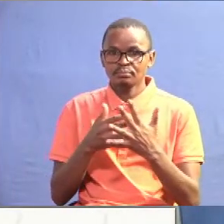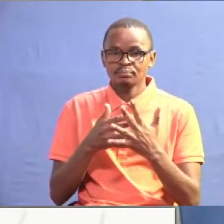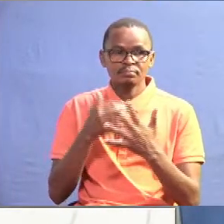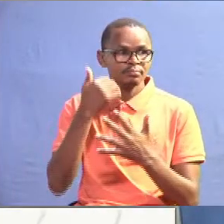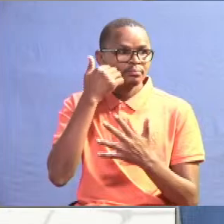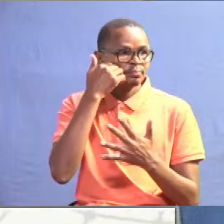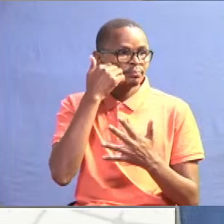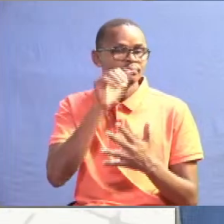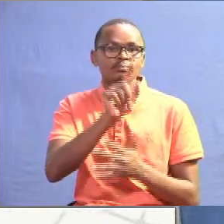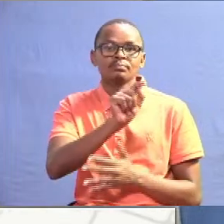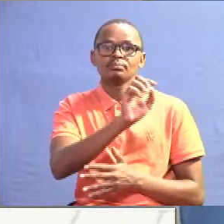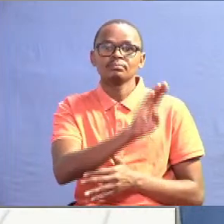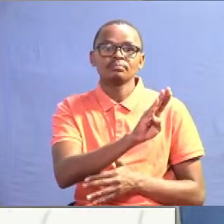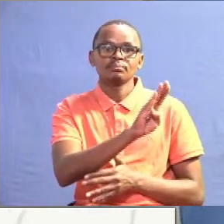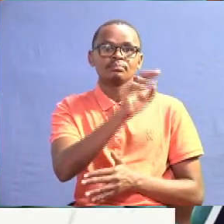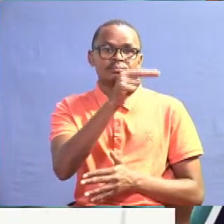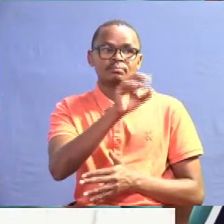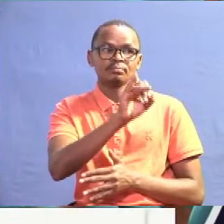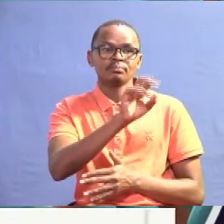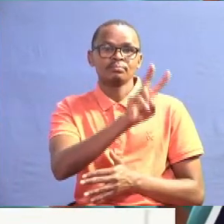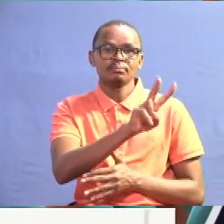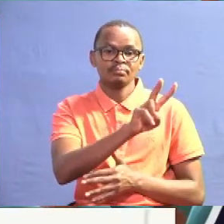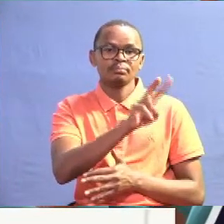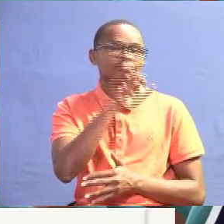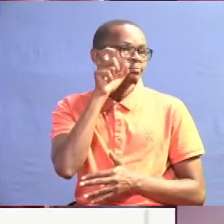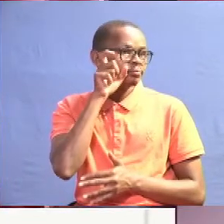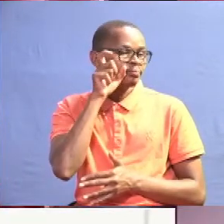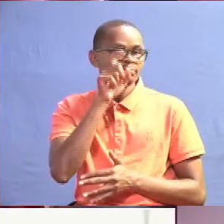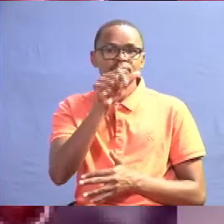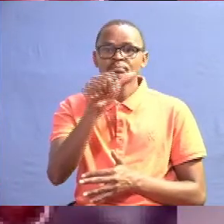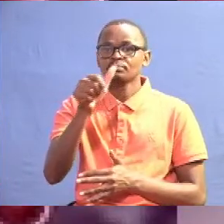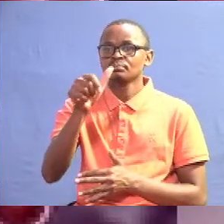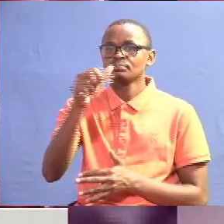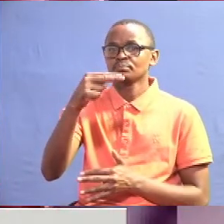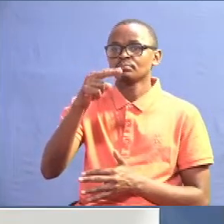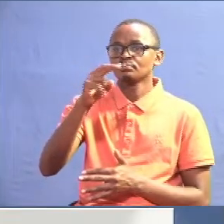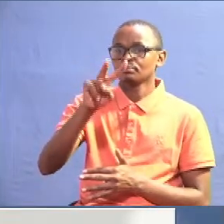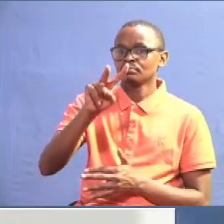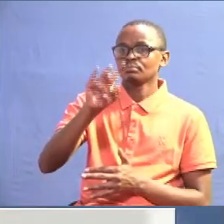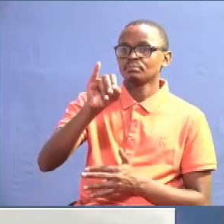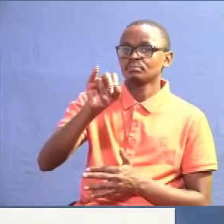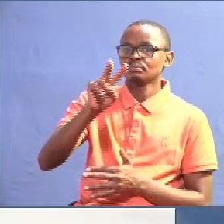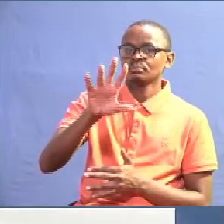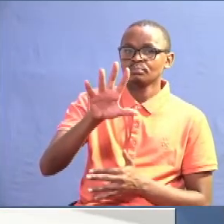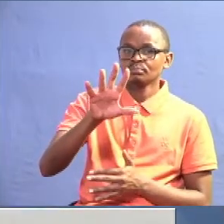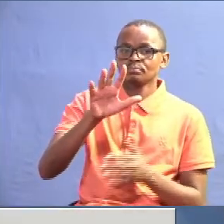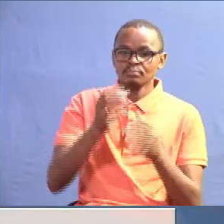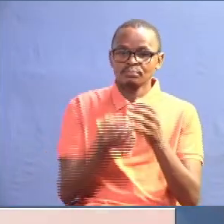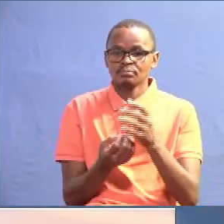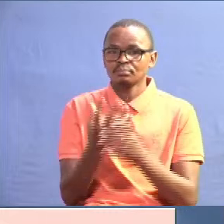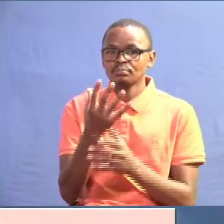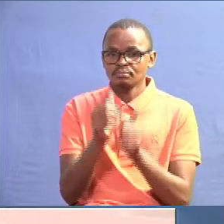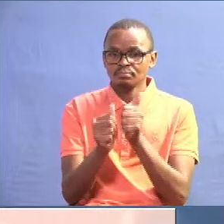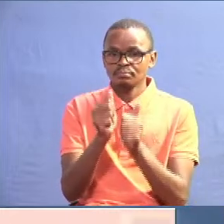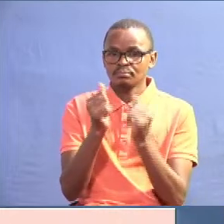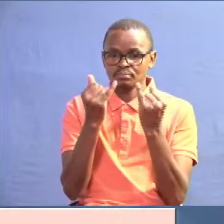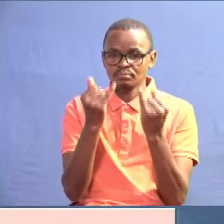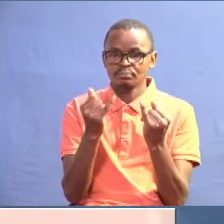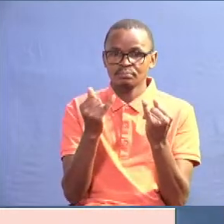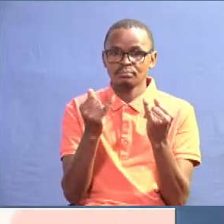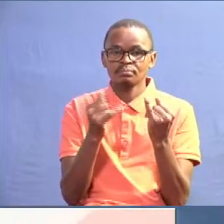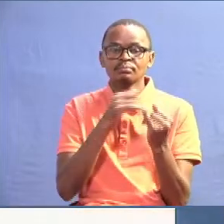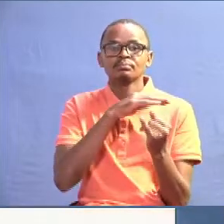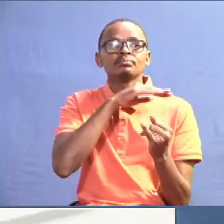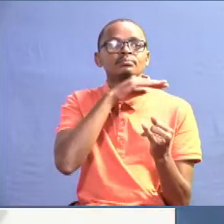like tuberculosis, HIV/AIDS, and the ongoing H5N1 bird flu outbreak, which has already claimed a